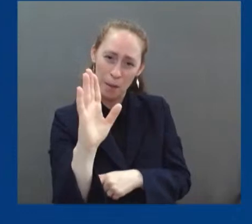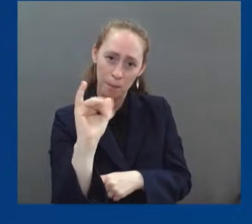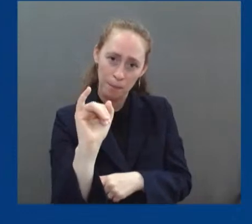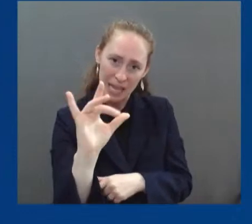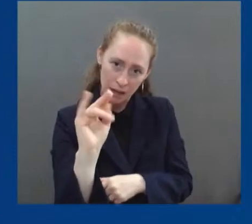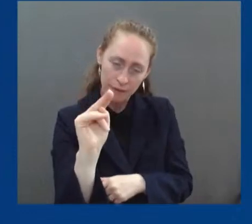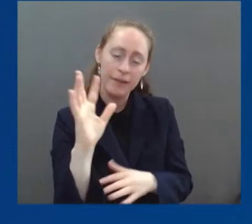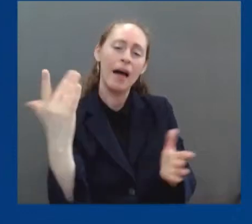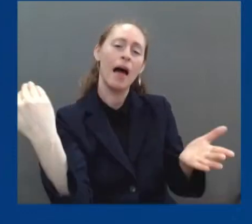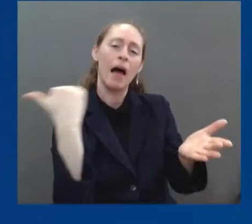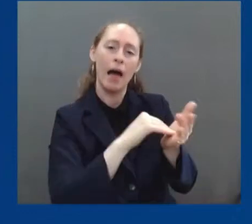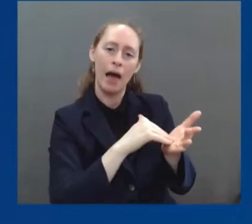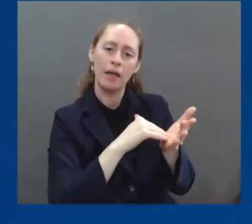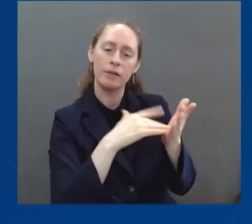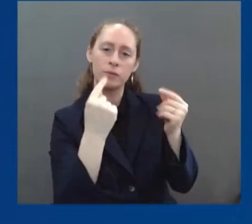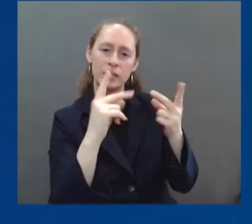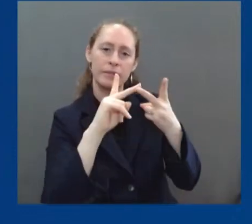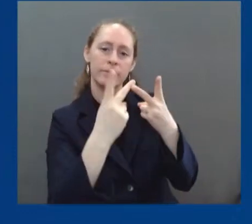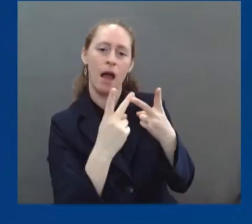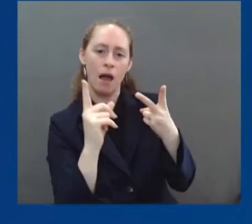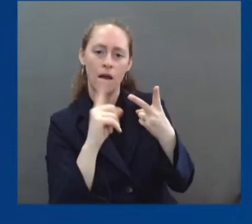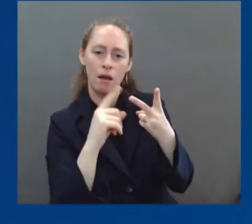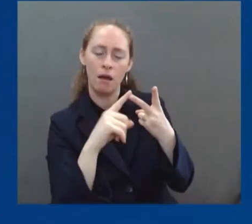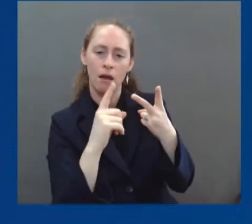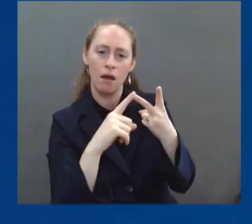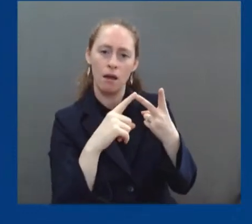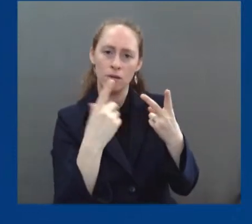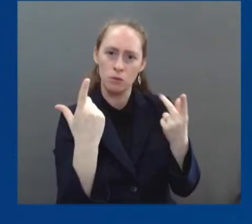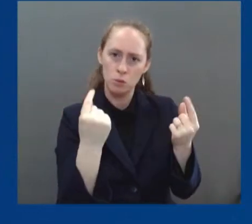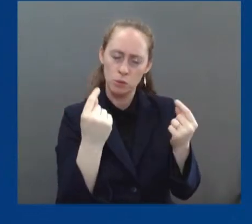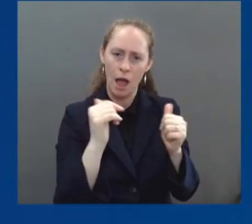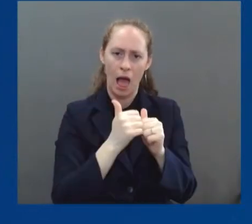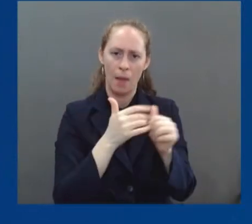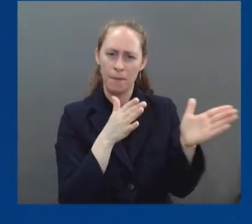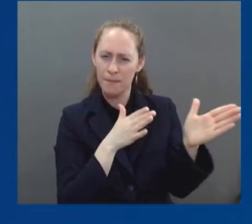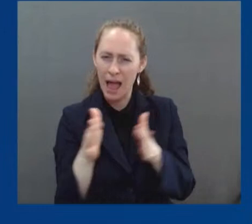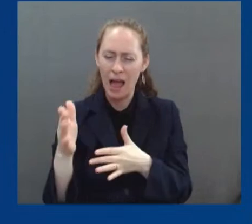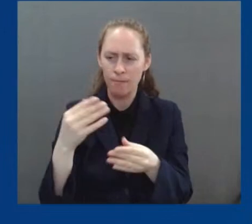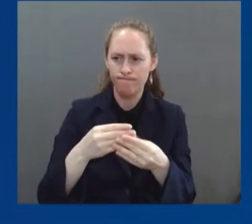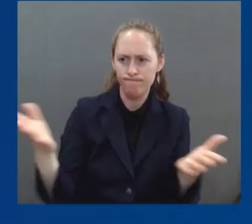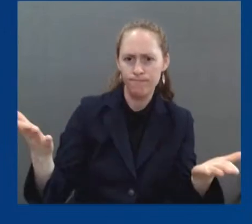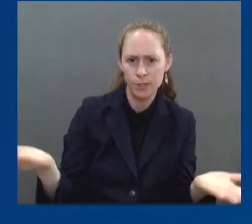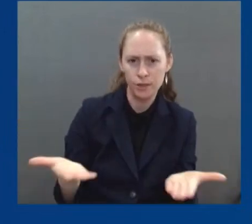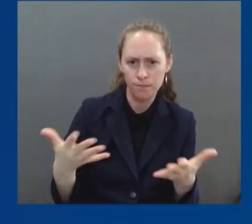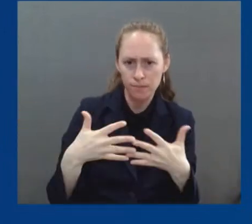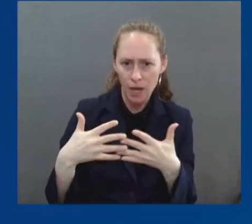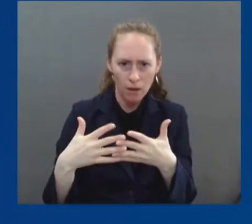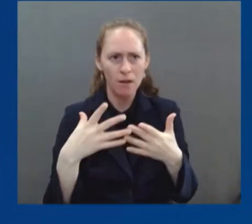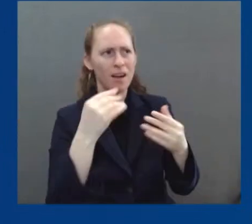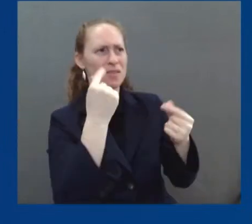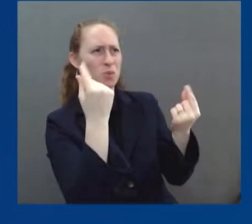global response. Next question, please. Go to Zeke Miller at the AP.